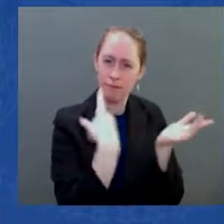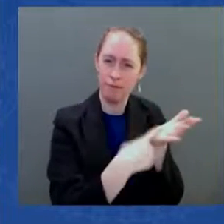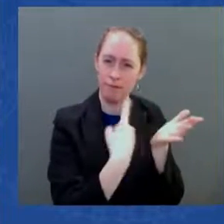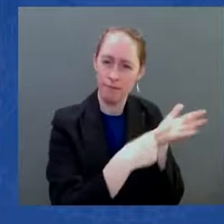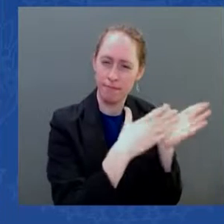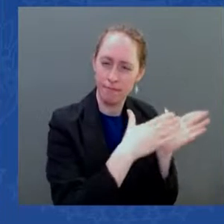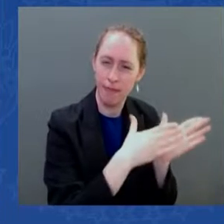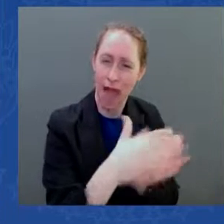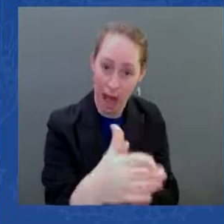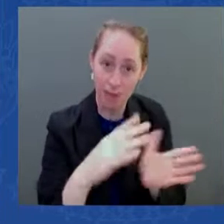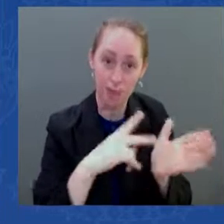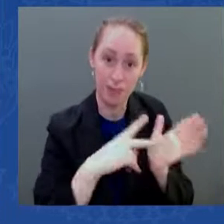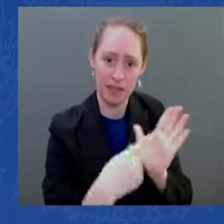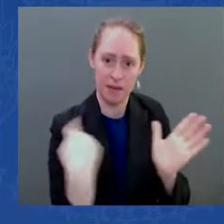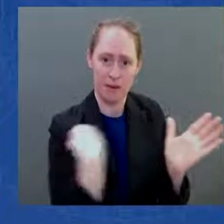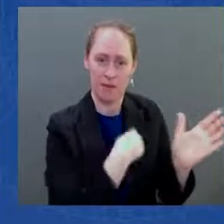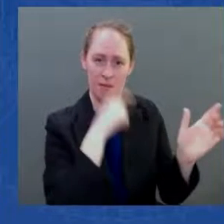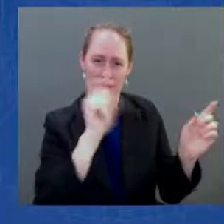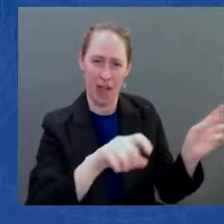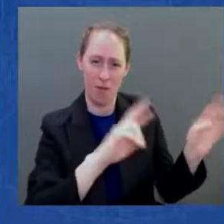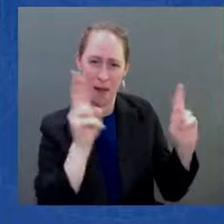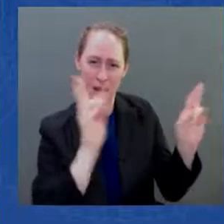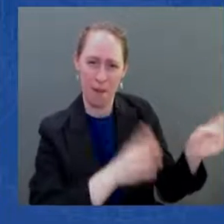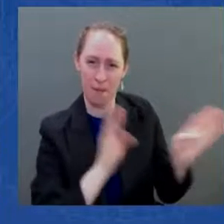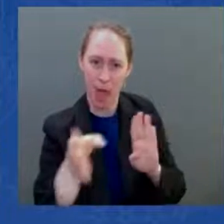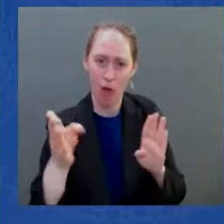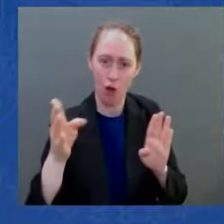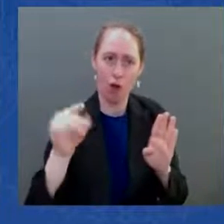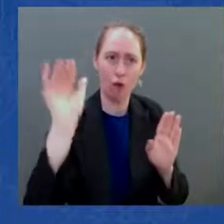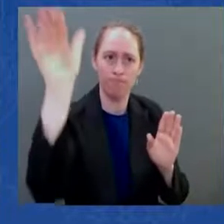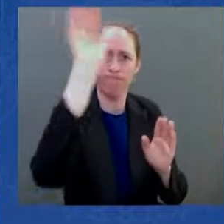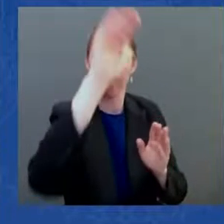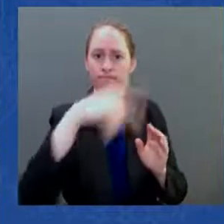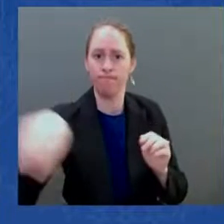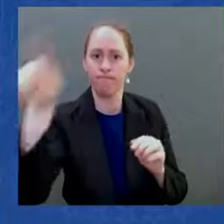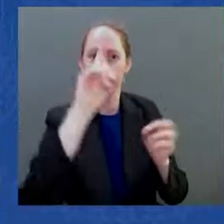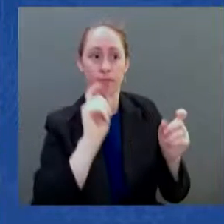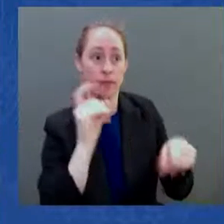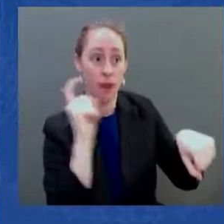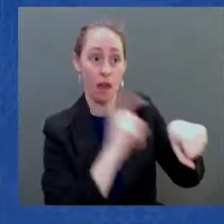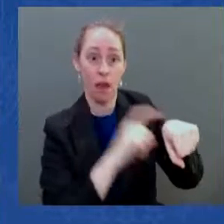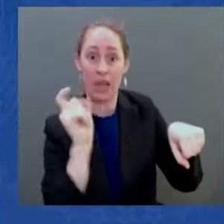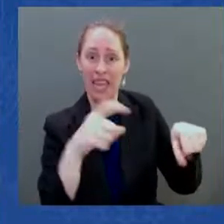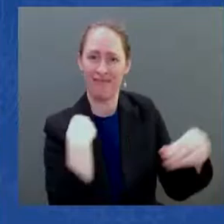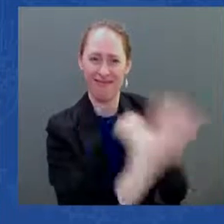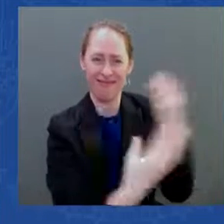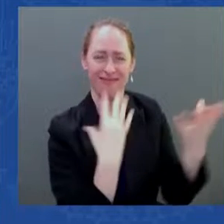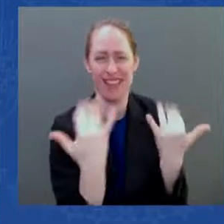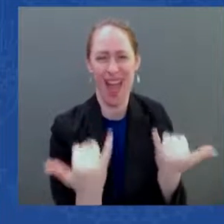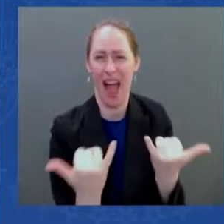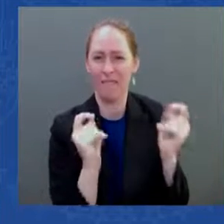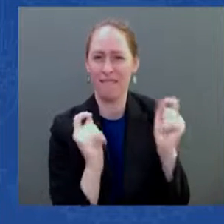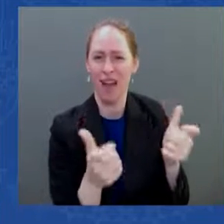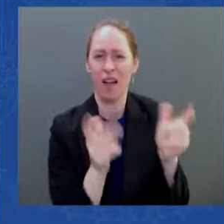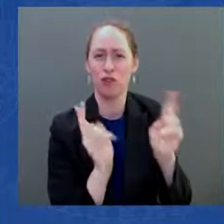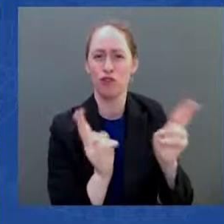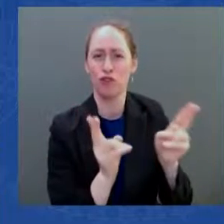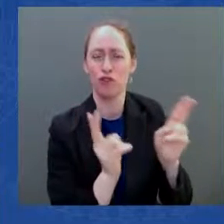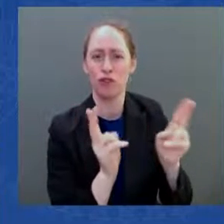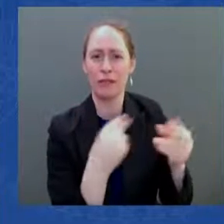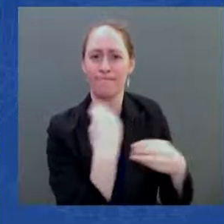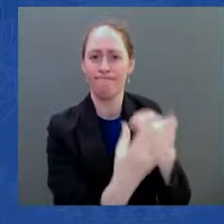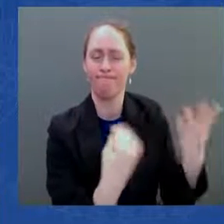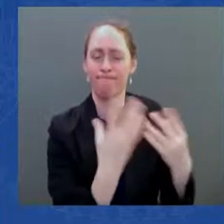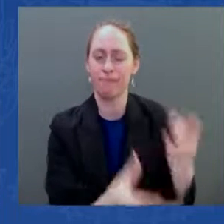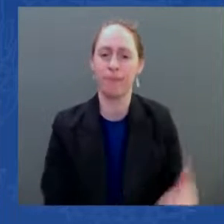the forces that they need, the weapons they need, the equipment they need, their forces need to defend their nation. Last